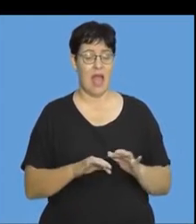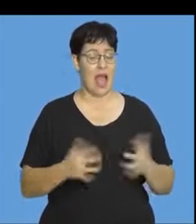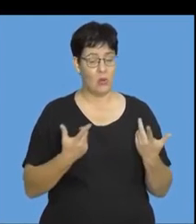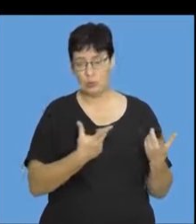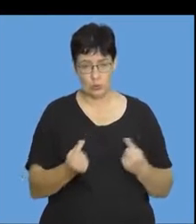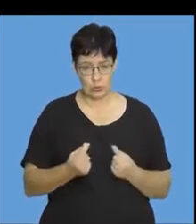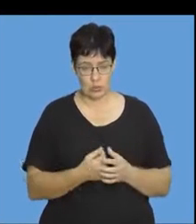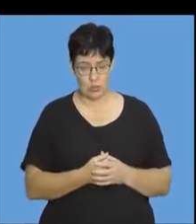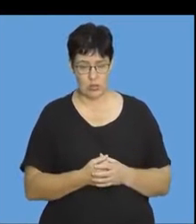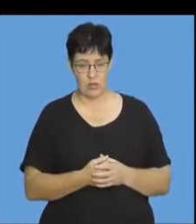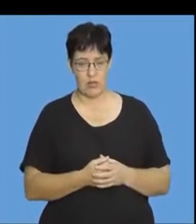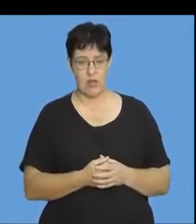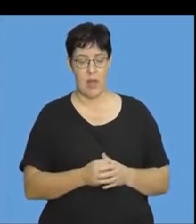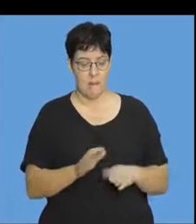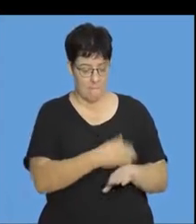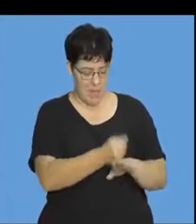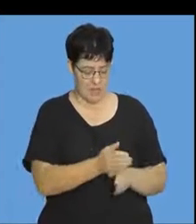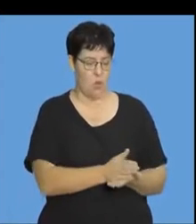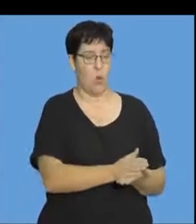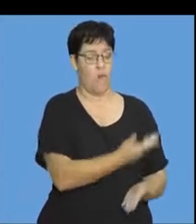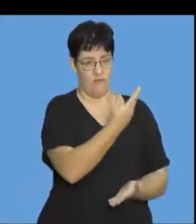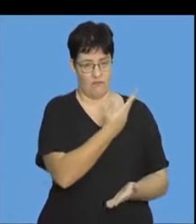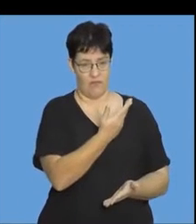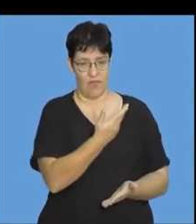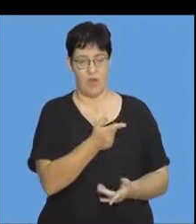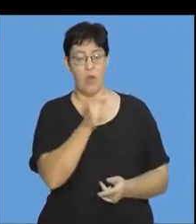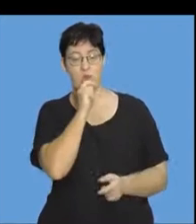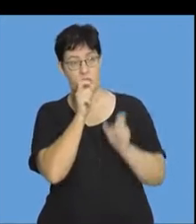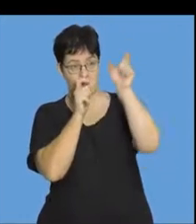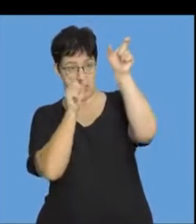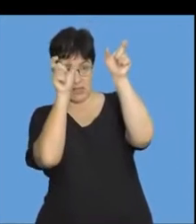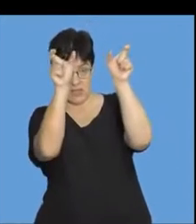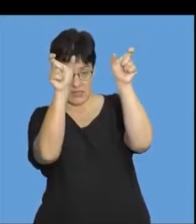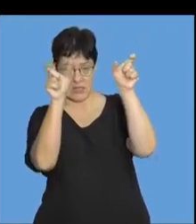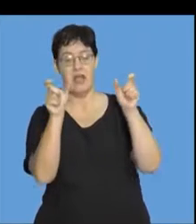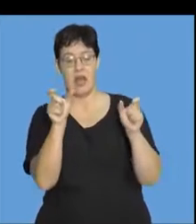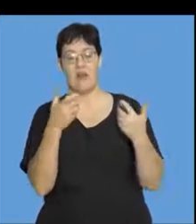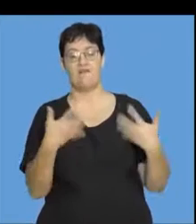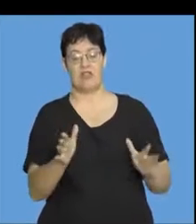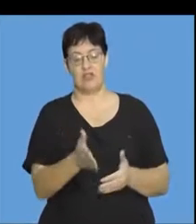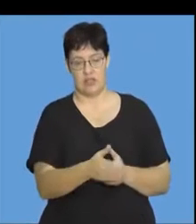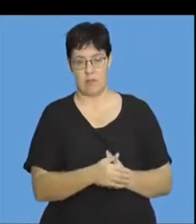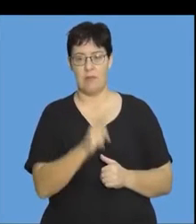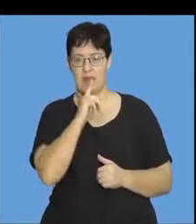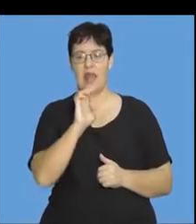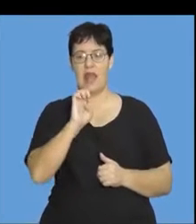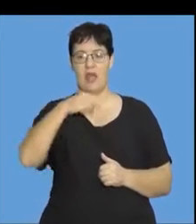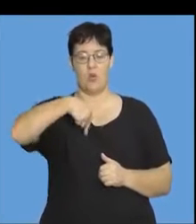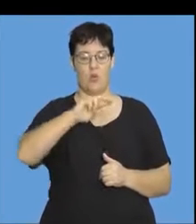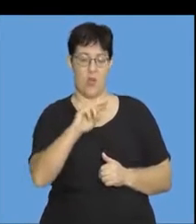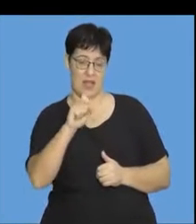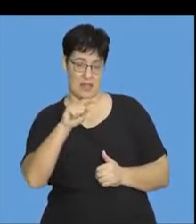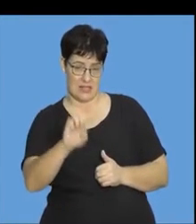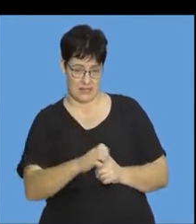by doing what? By getting rid of the bases and just leaving the exponents as is. That's what equate